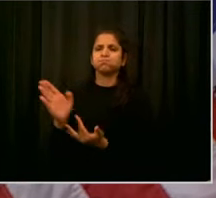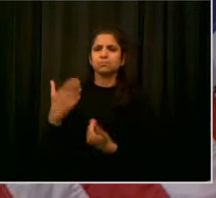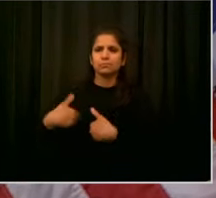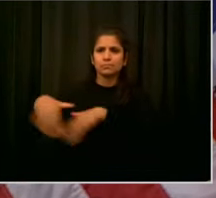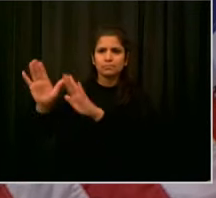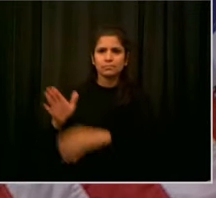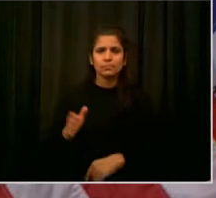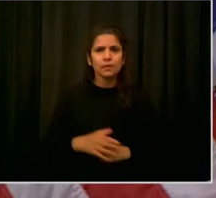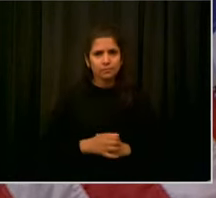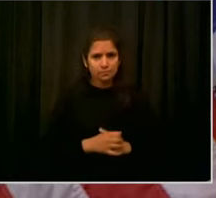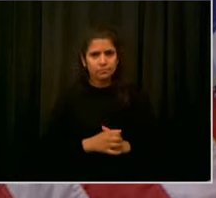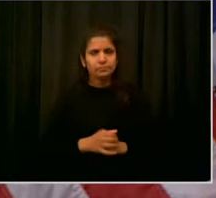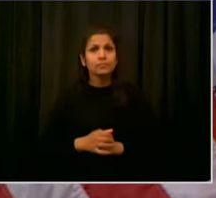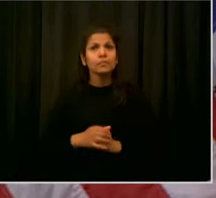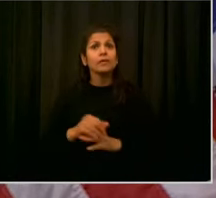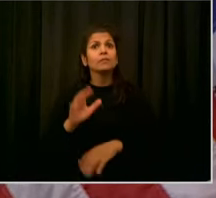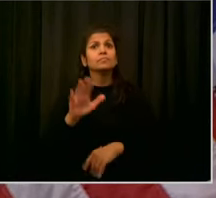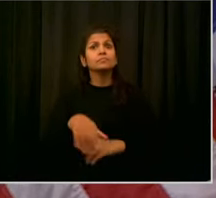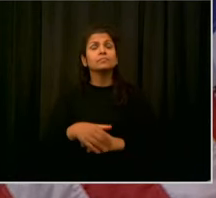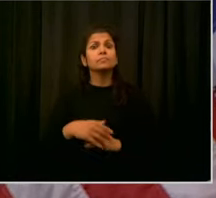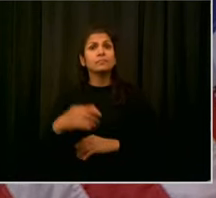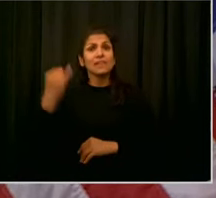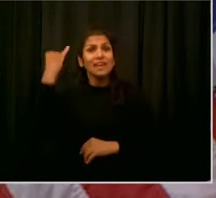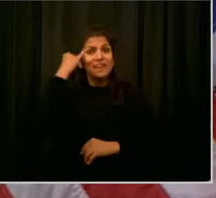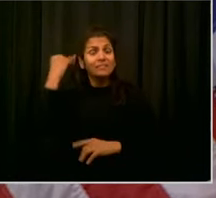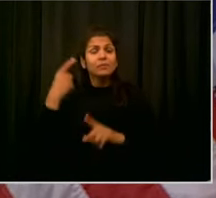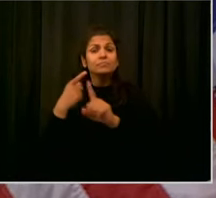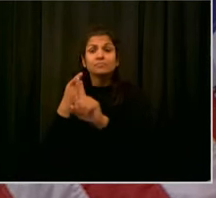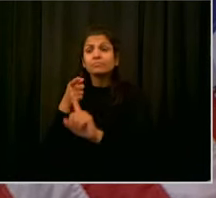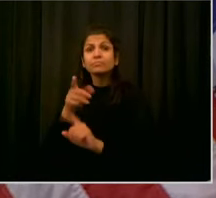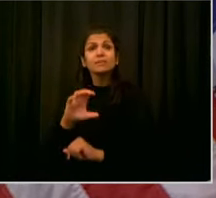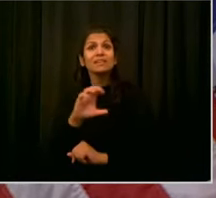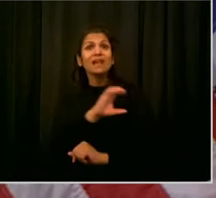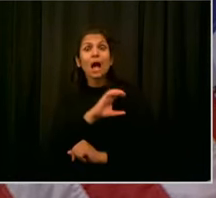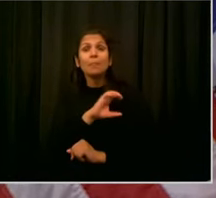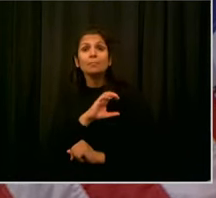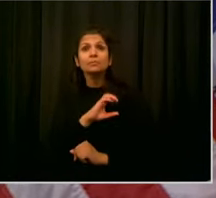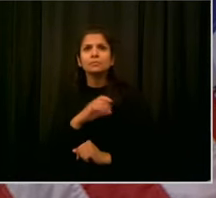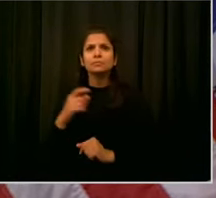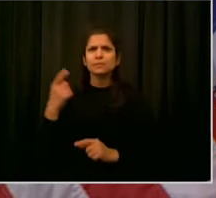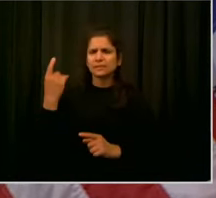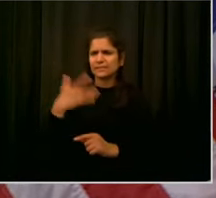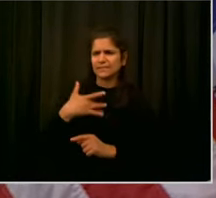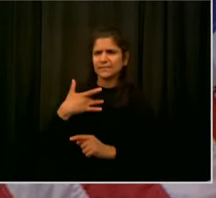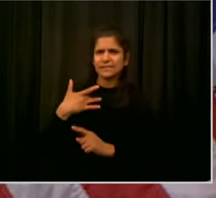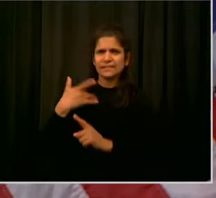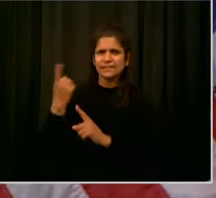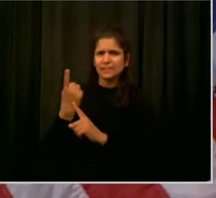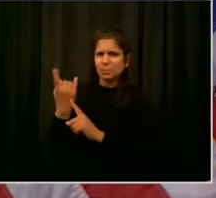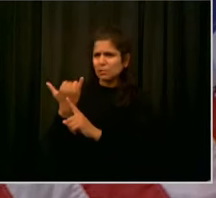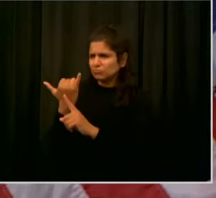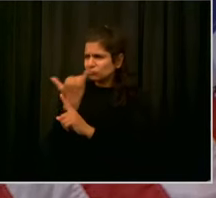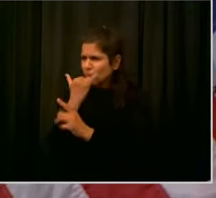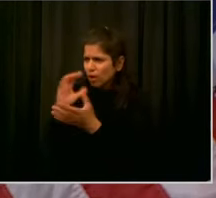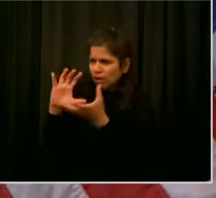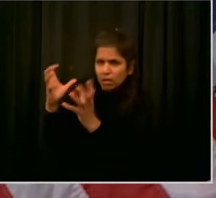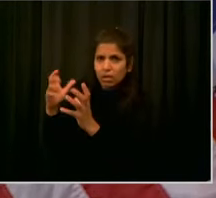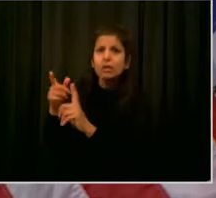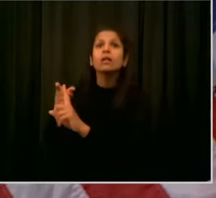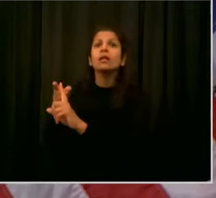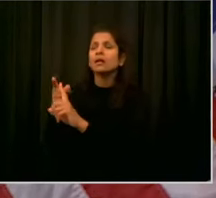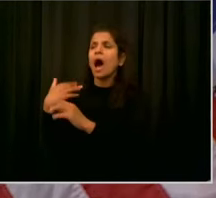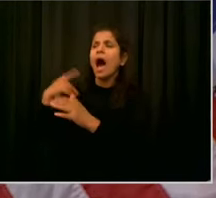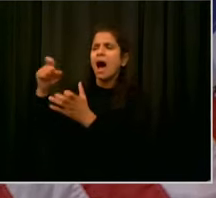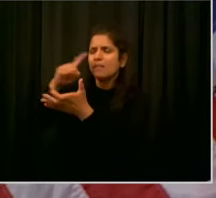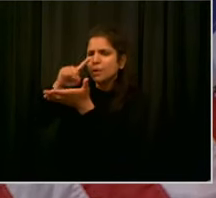I've had this conversation with the commissioner. If an officer is under investigation, those investigations from now on are going to go faster. We're going to have faster